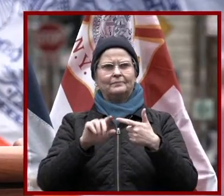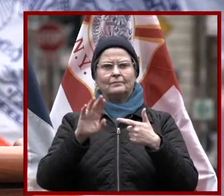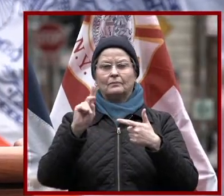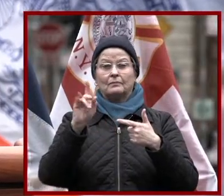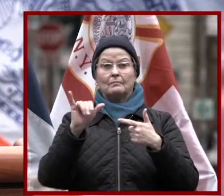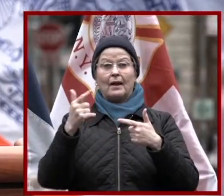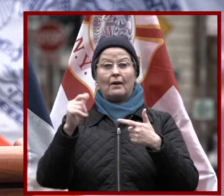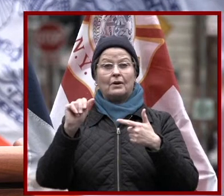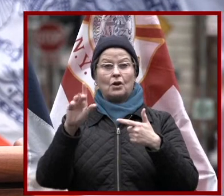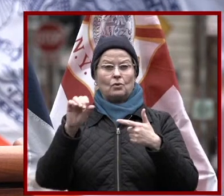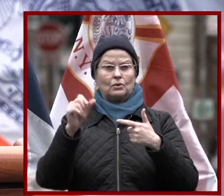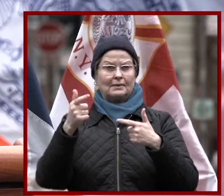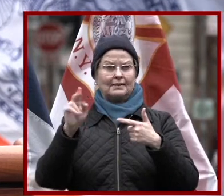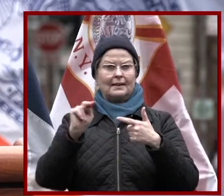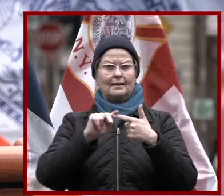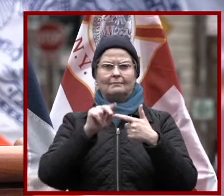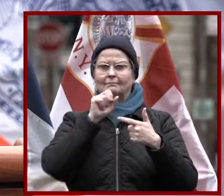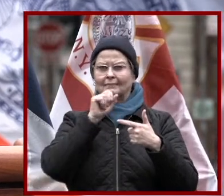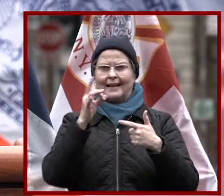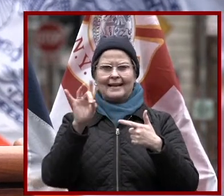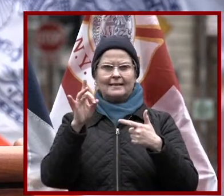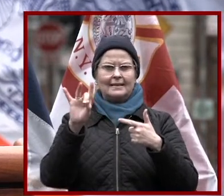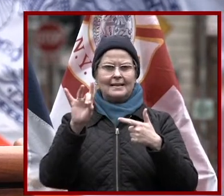Mary Goldstein, age 18.